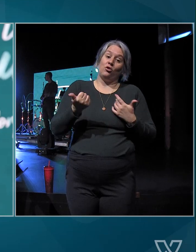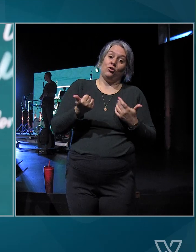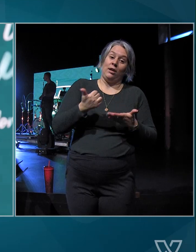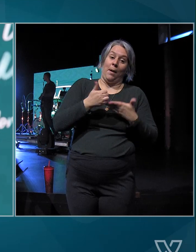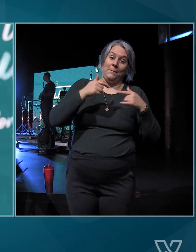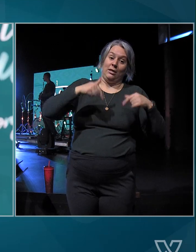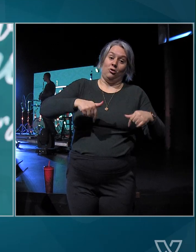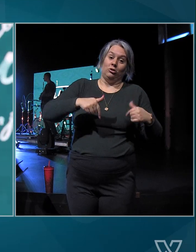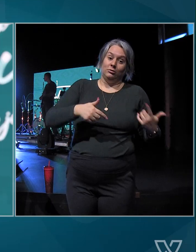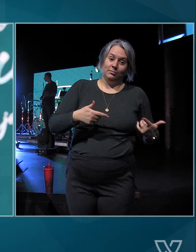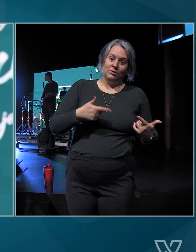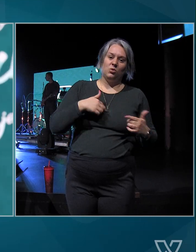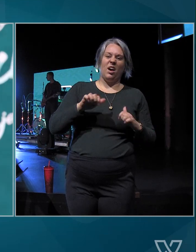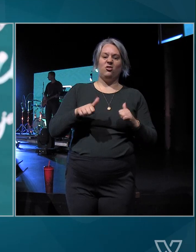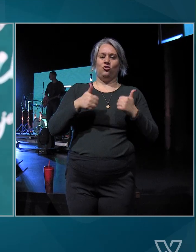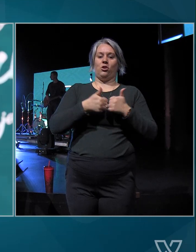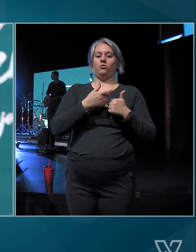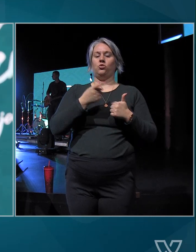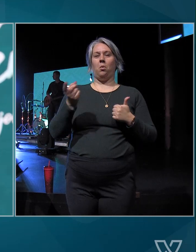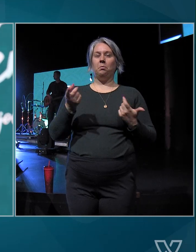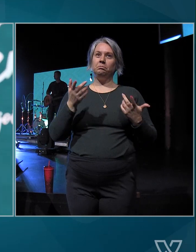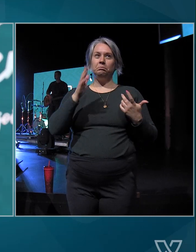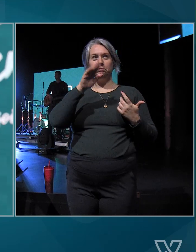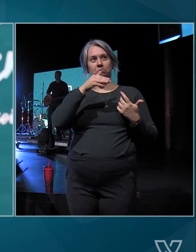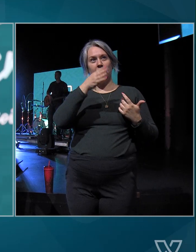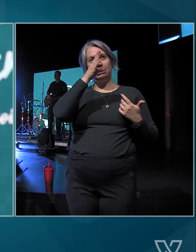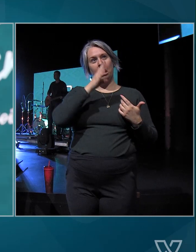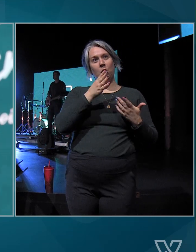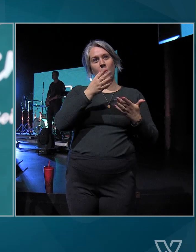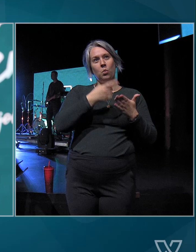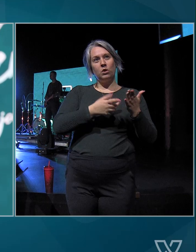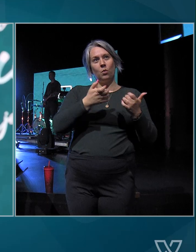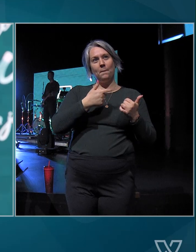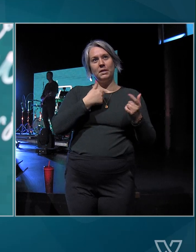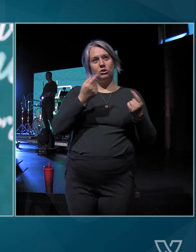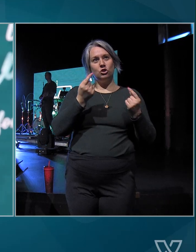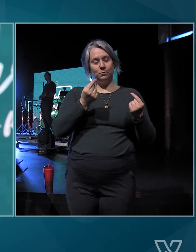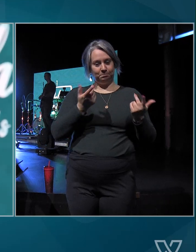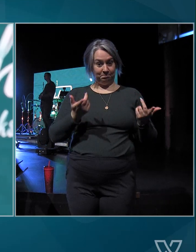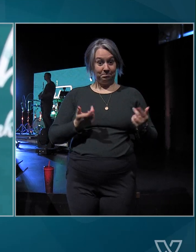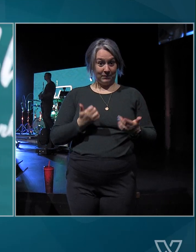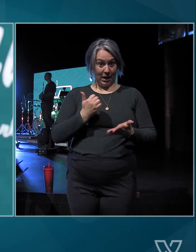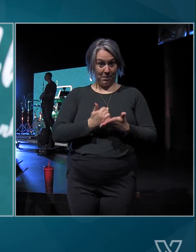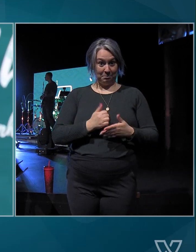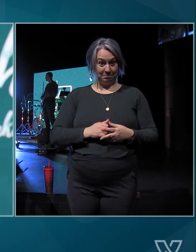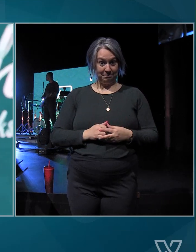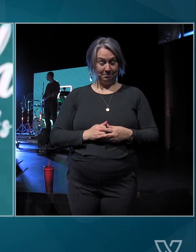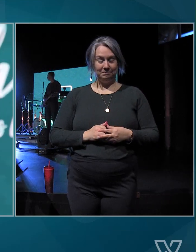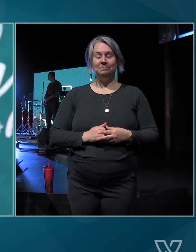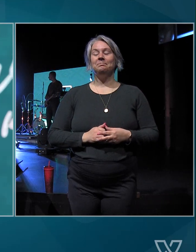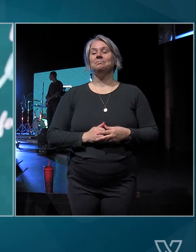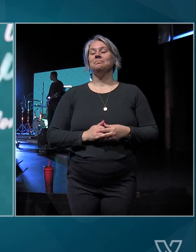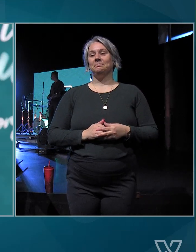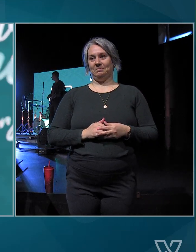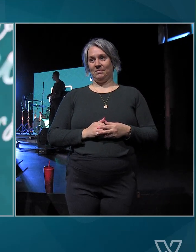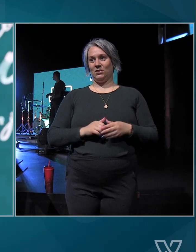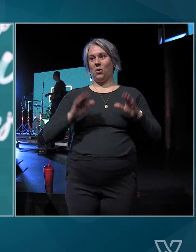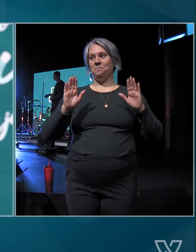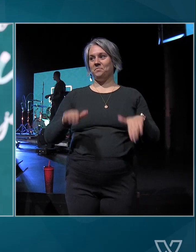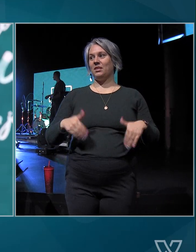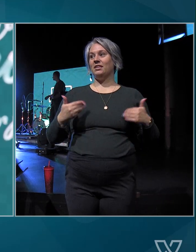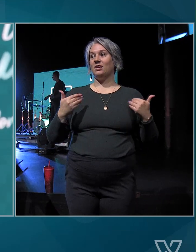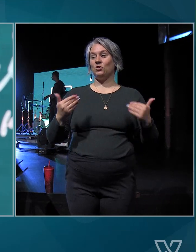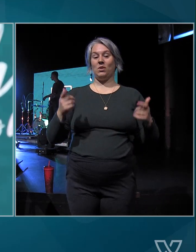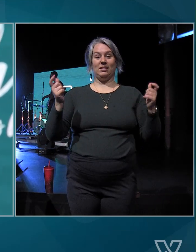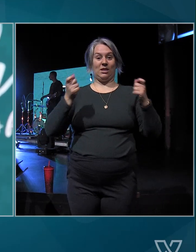and encourage you, ask God what that might look like, amen? All right, well, speaking of church community, let's go ahead and celebrate our